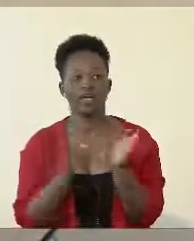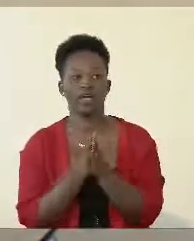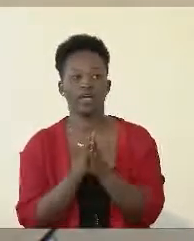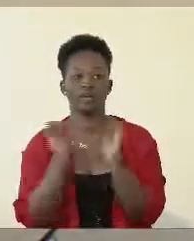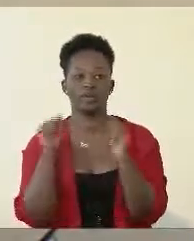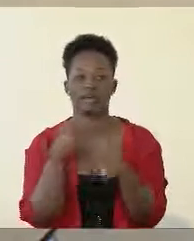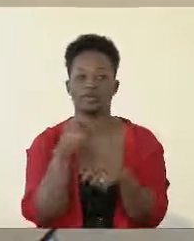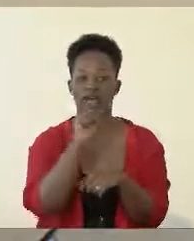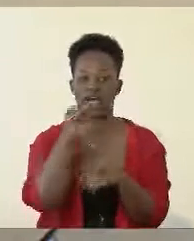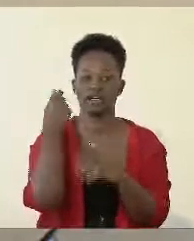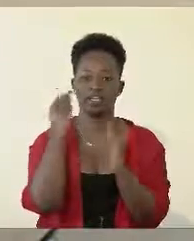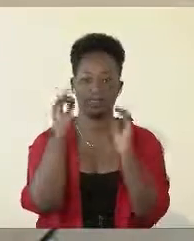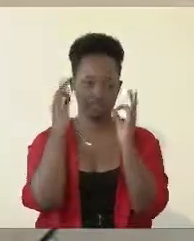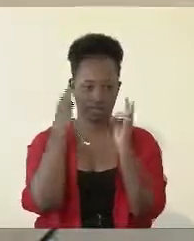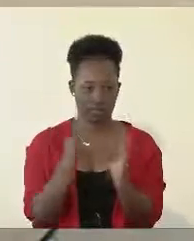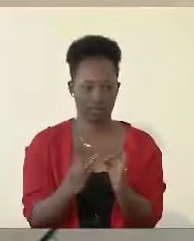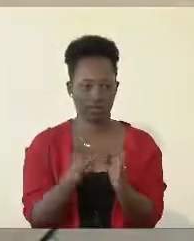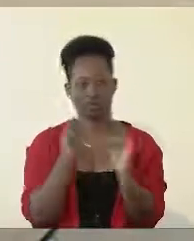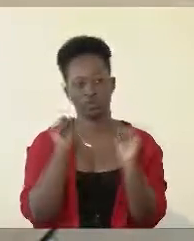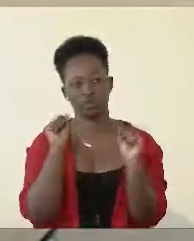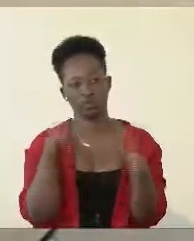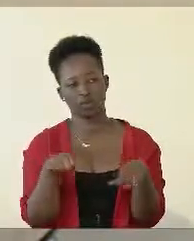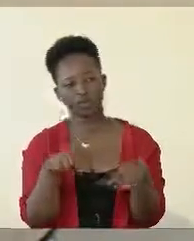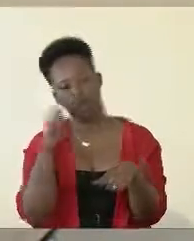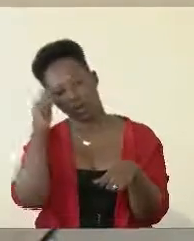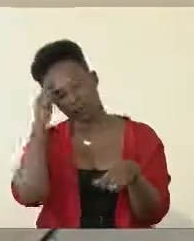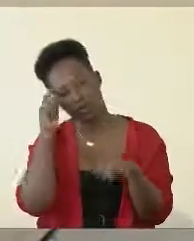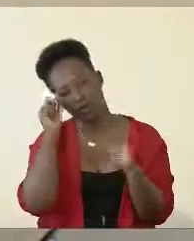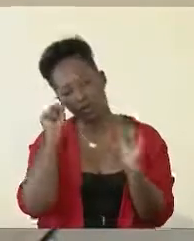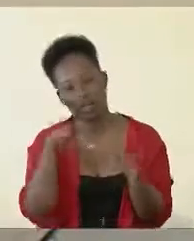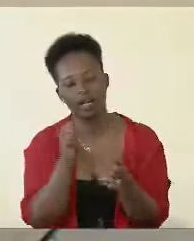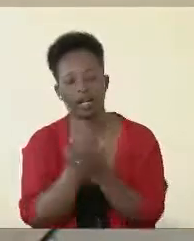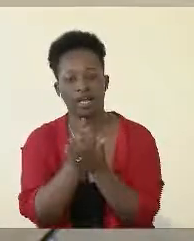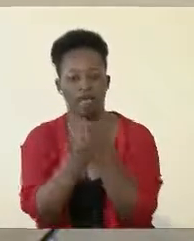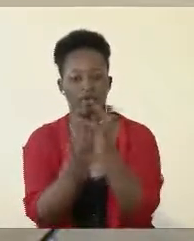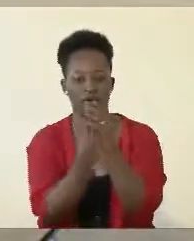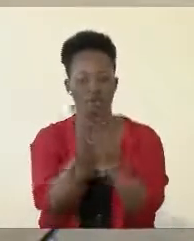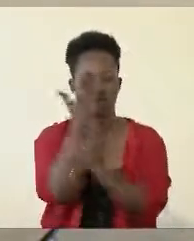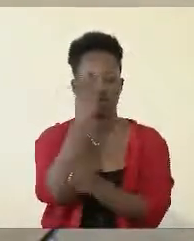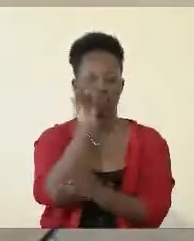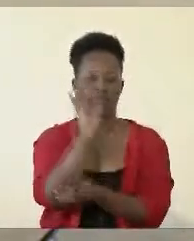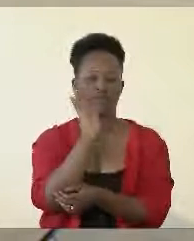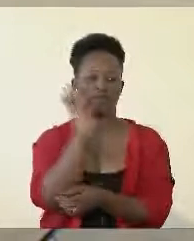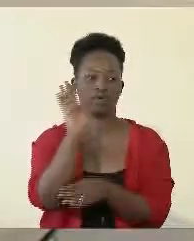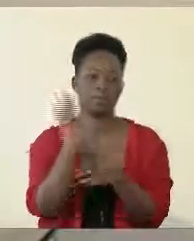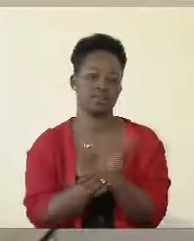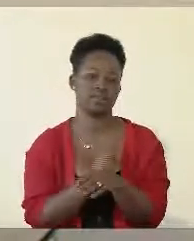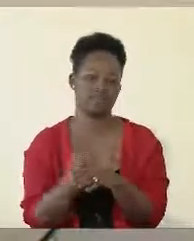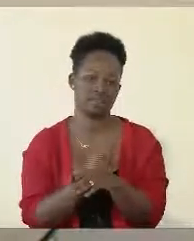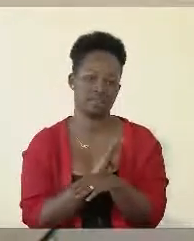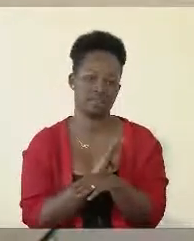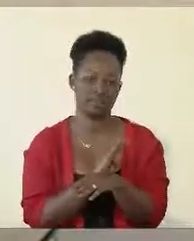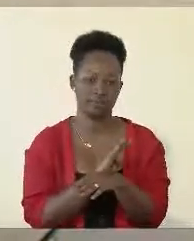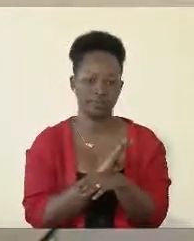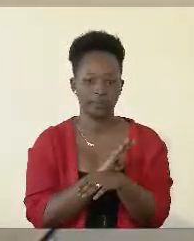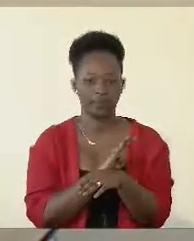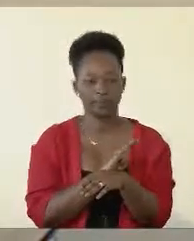talk about other factors which you think would favor the growth of your business.